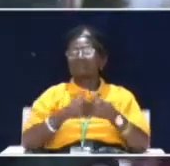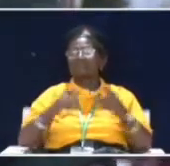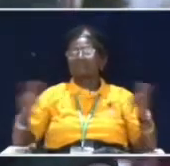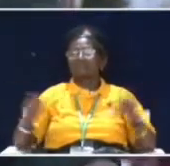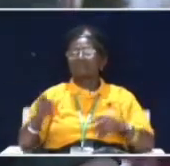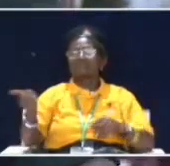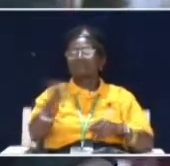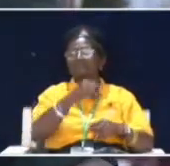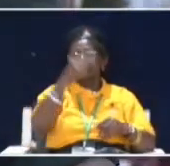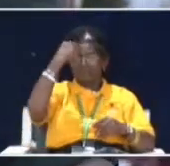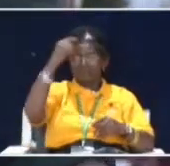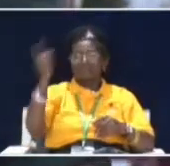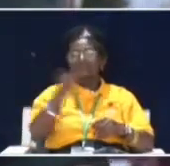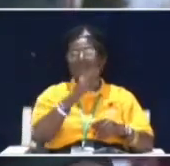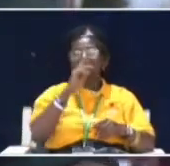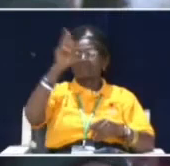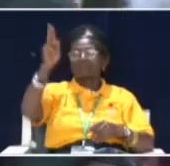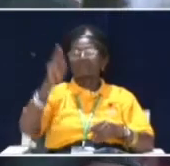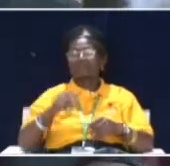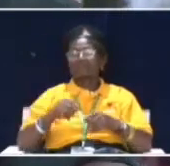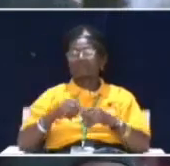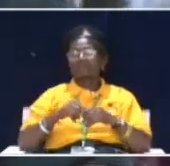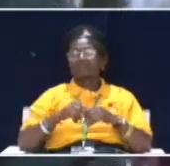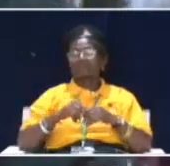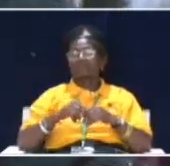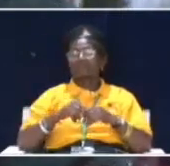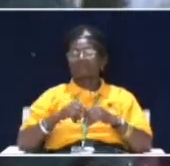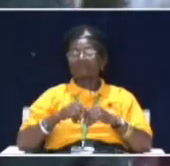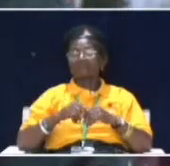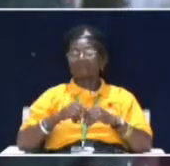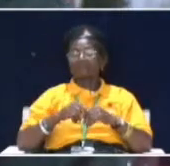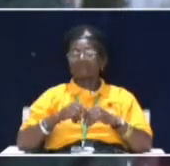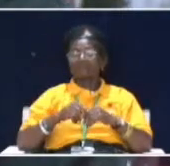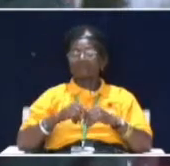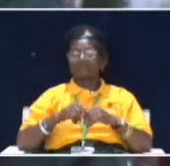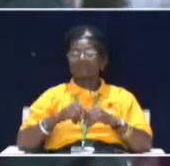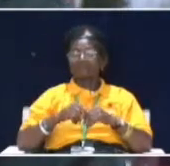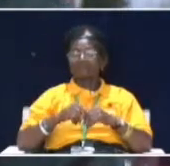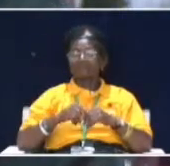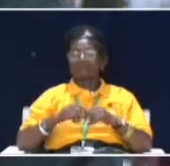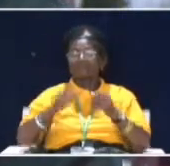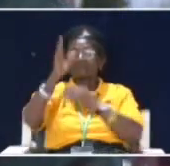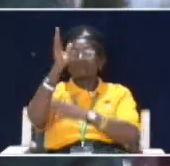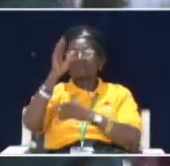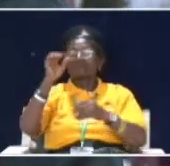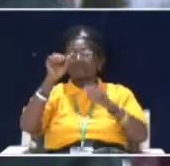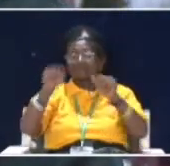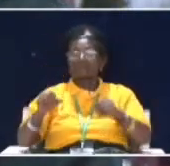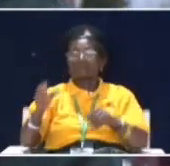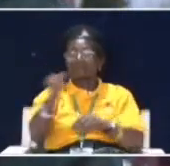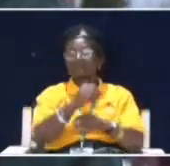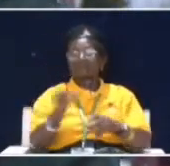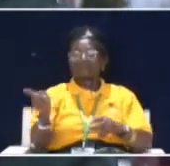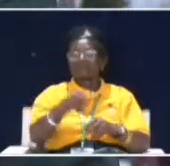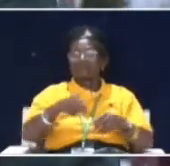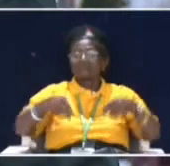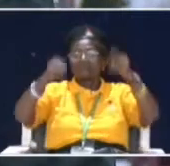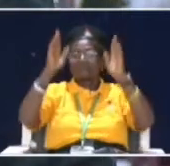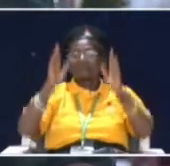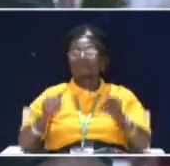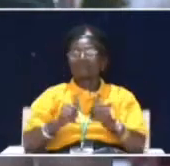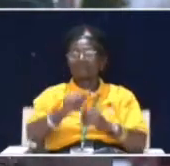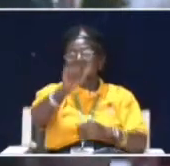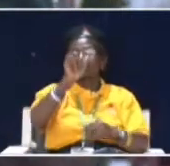ni fi se bo se ro pe o ti ga to tabi pe o ti tobi to. God can take you higher still. Olorun tun le gbe